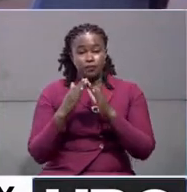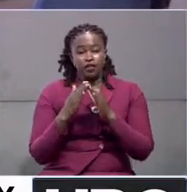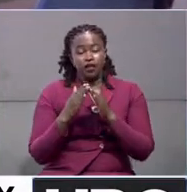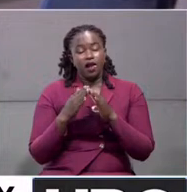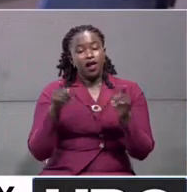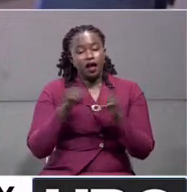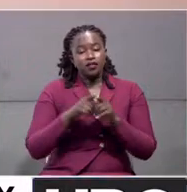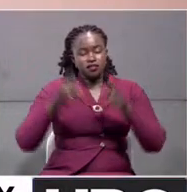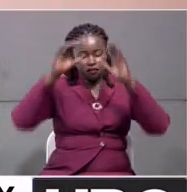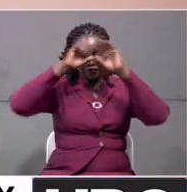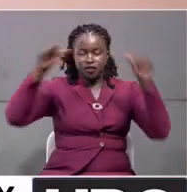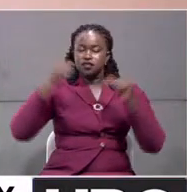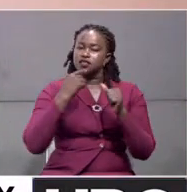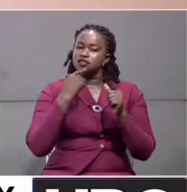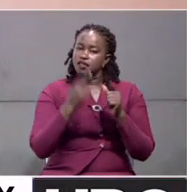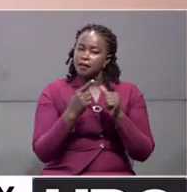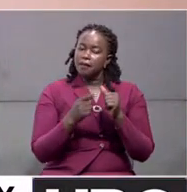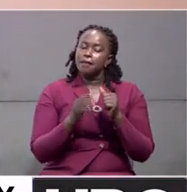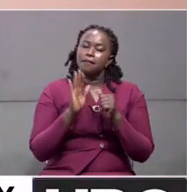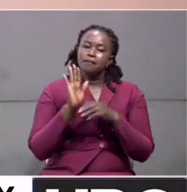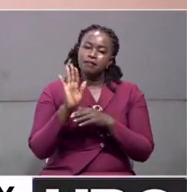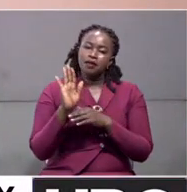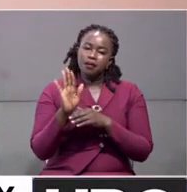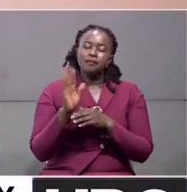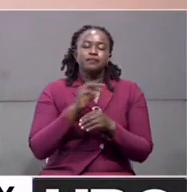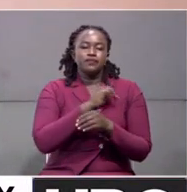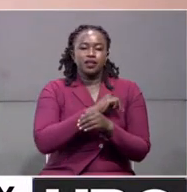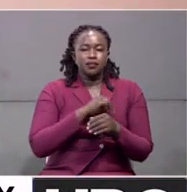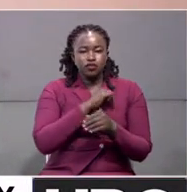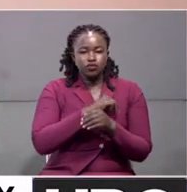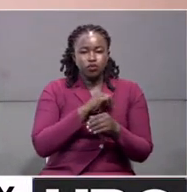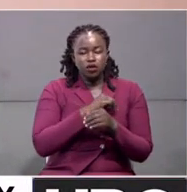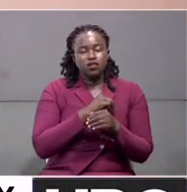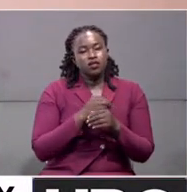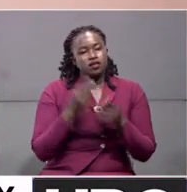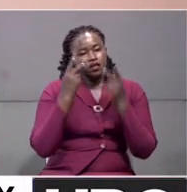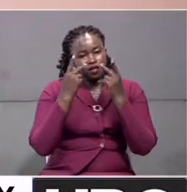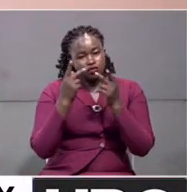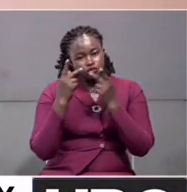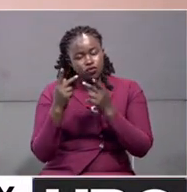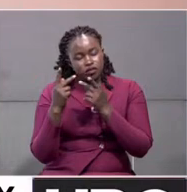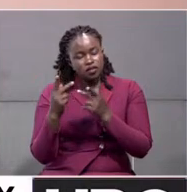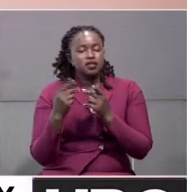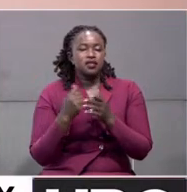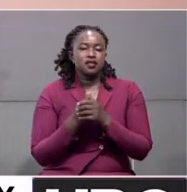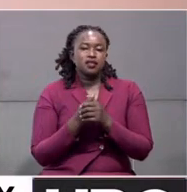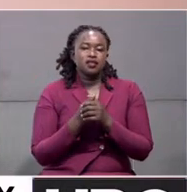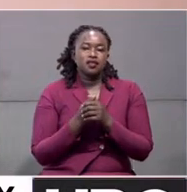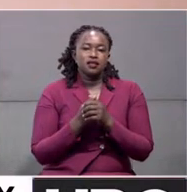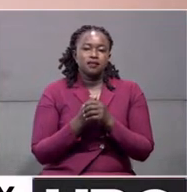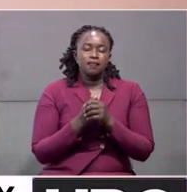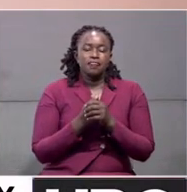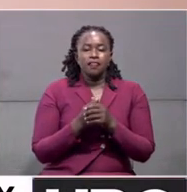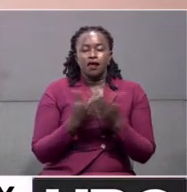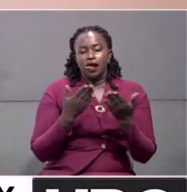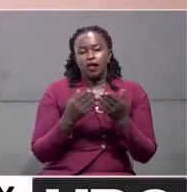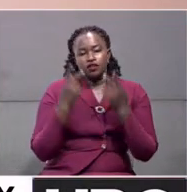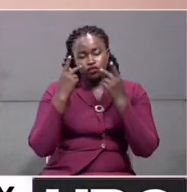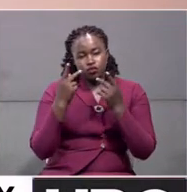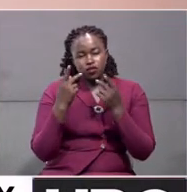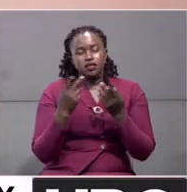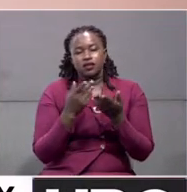the president said, his mission is to see that everybody in the home has a ball.